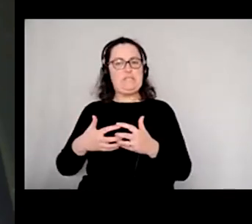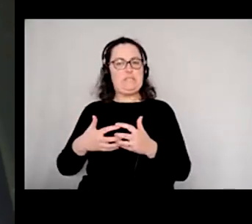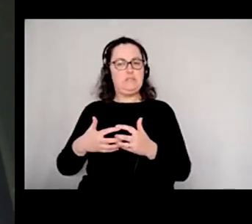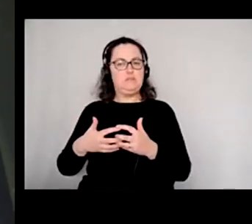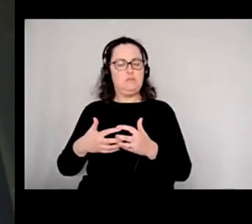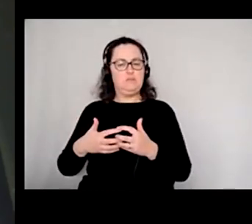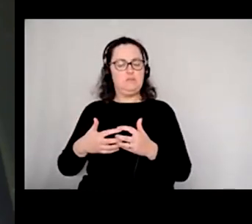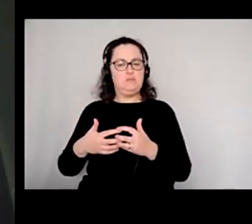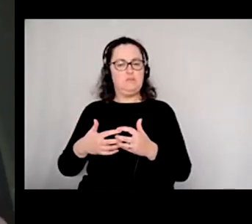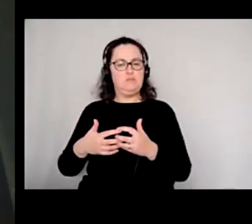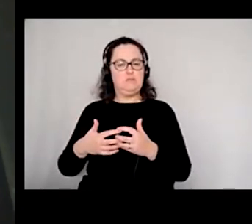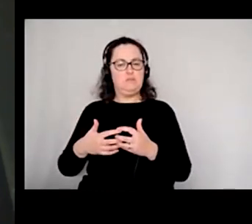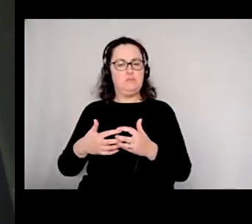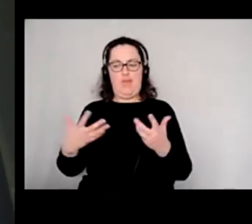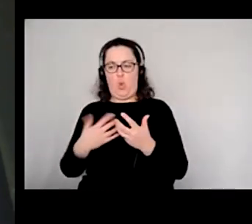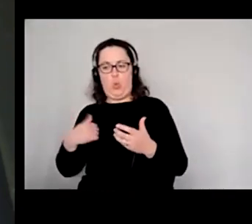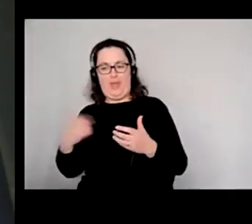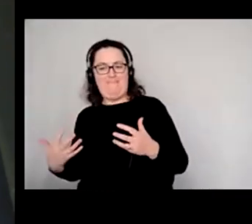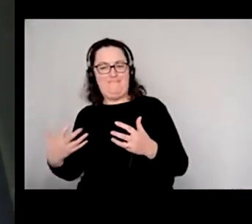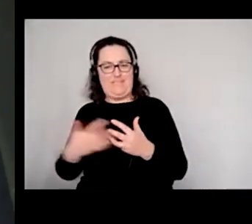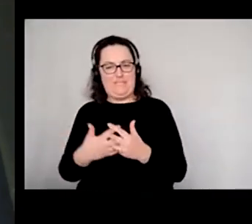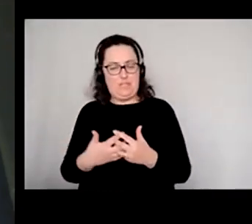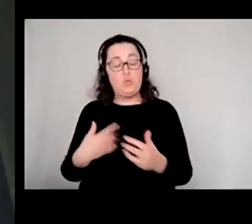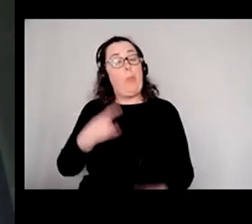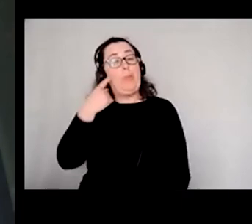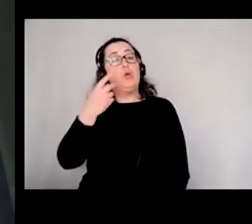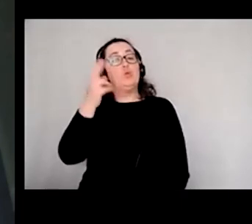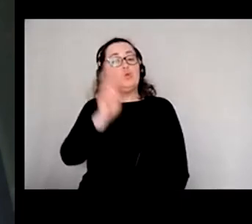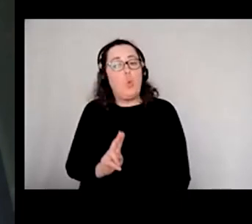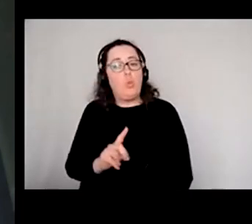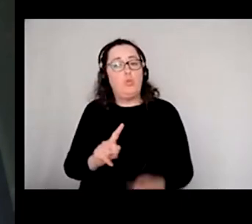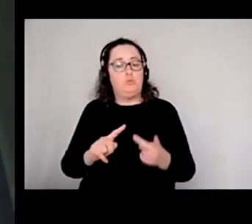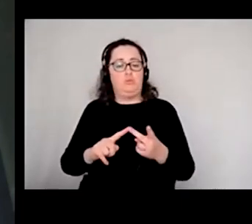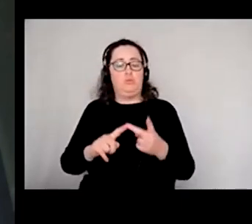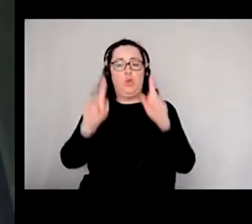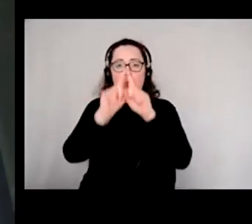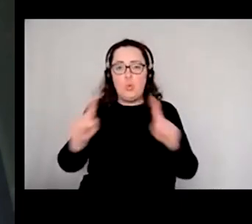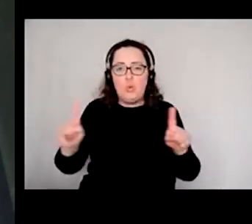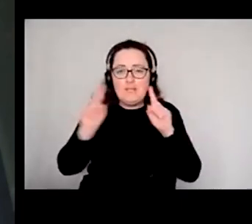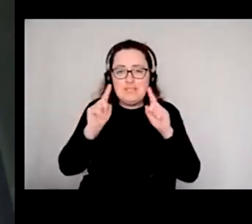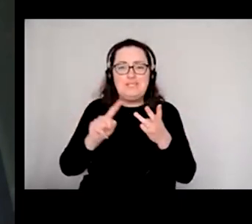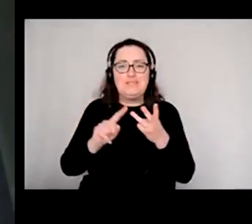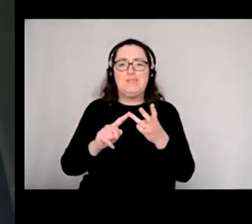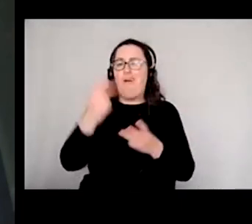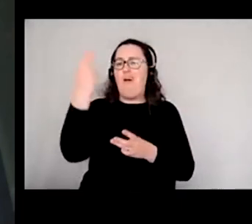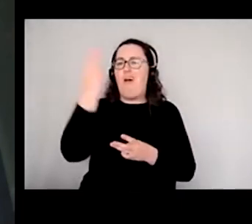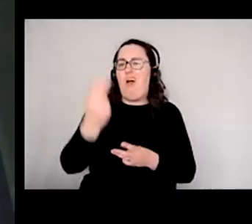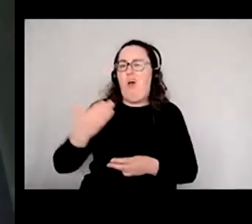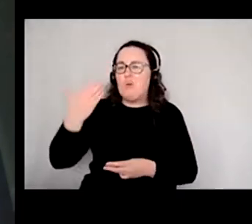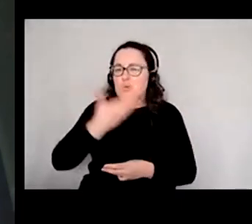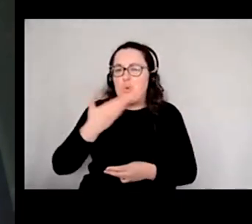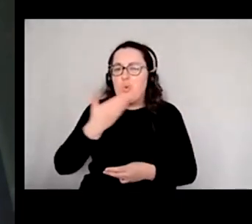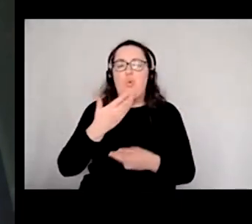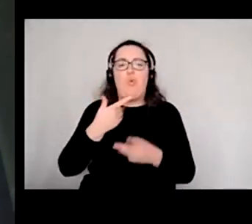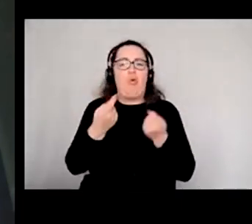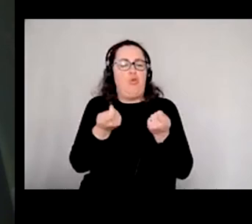our schools, and I know I was going on about education, in our universities, in our art schools, and for curators and in the